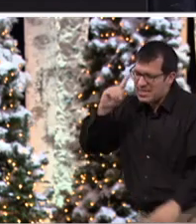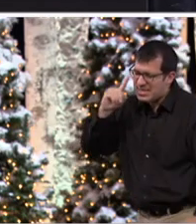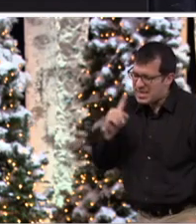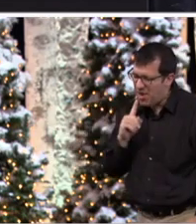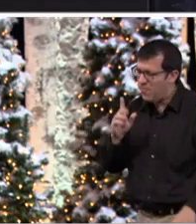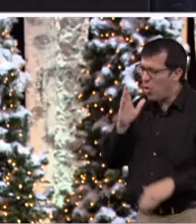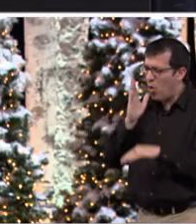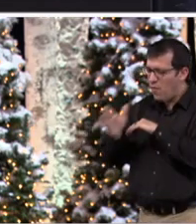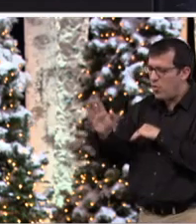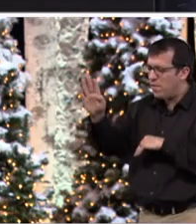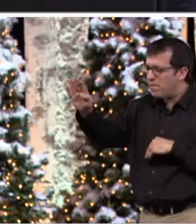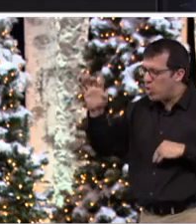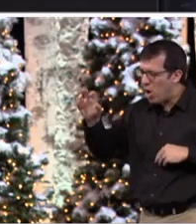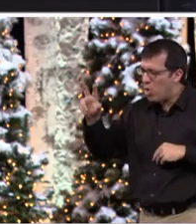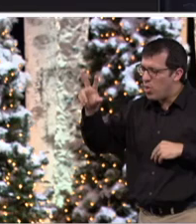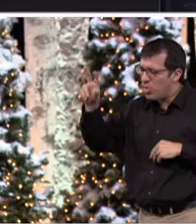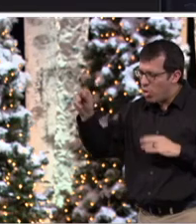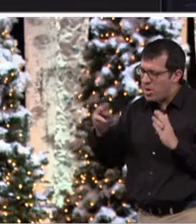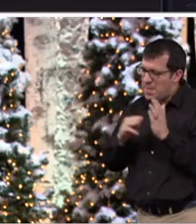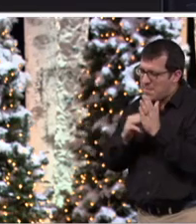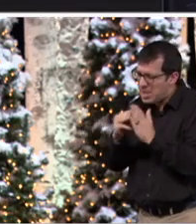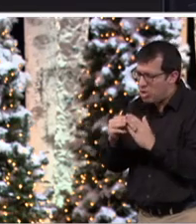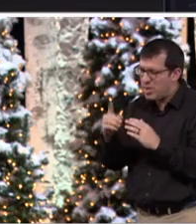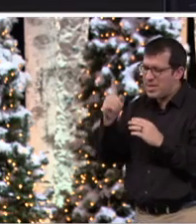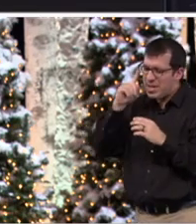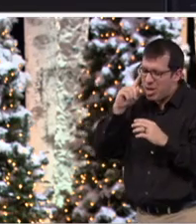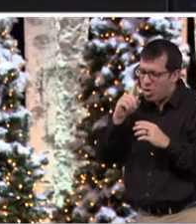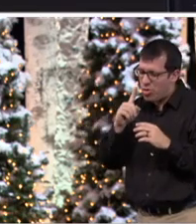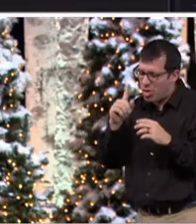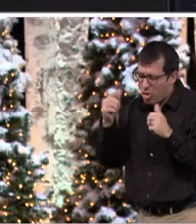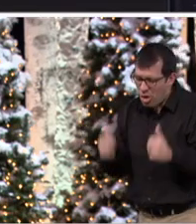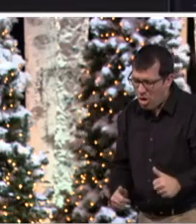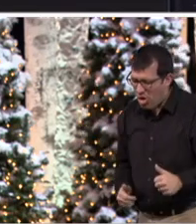over 430 million with hearing